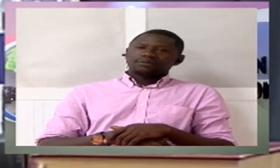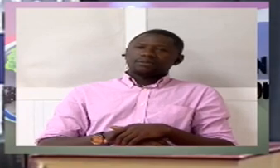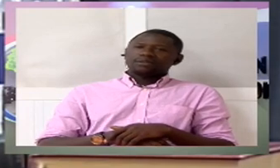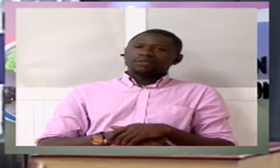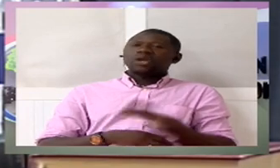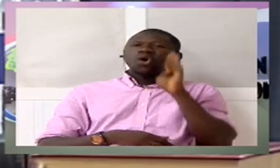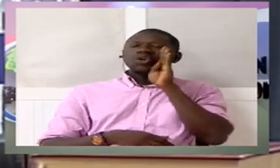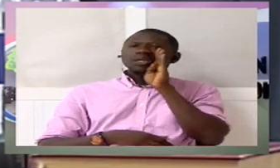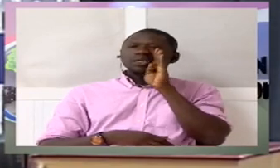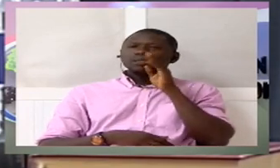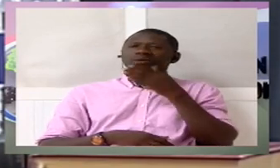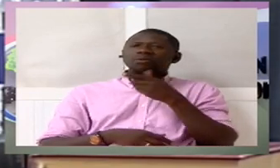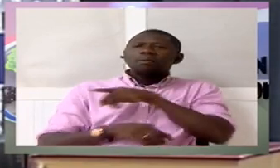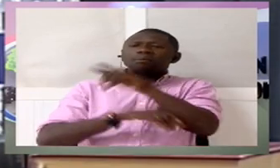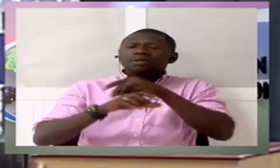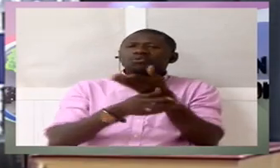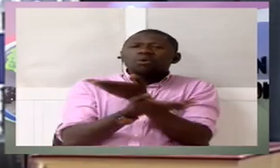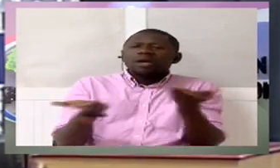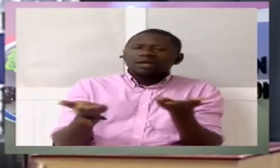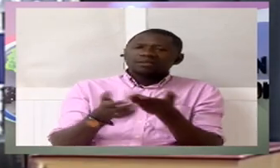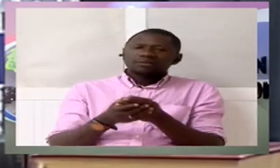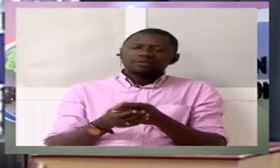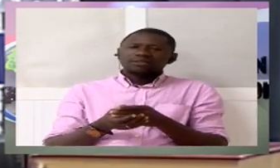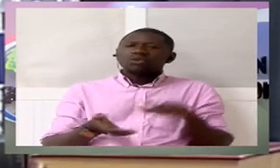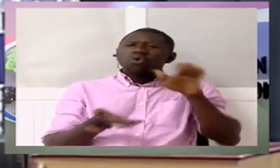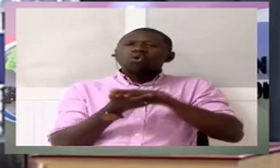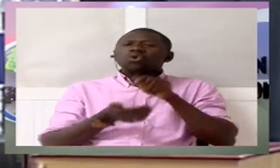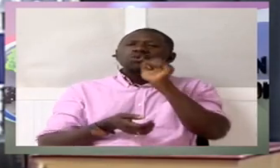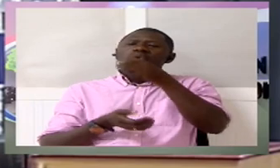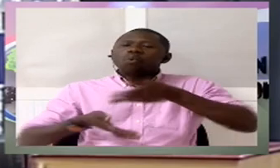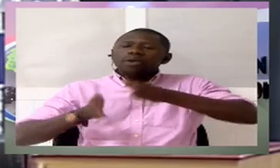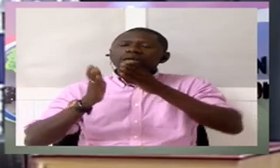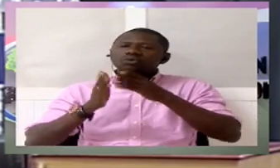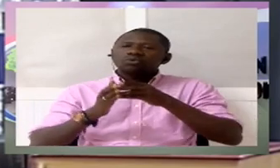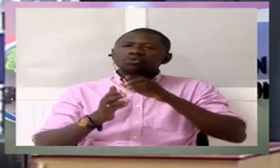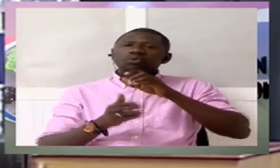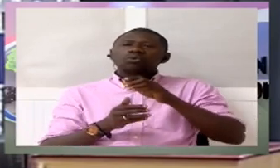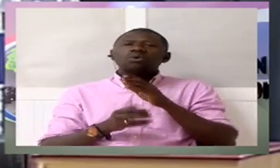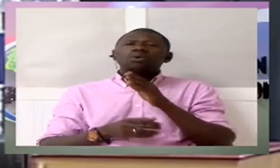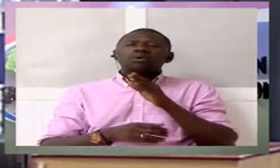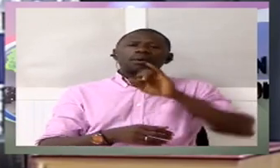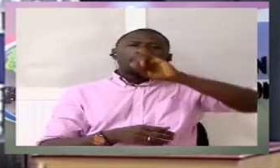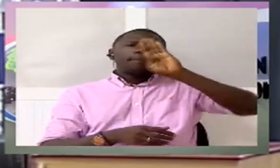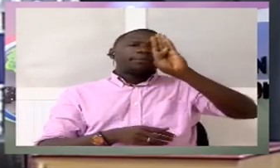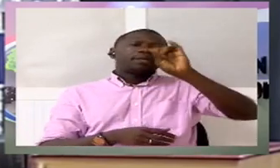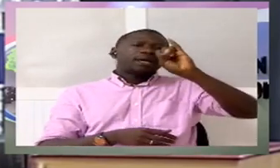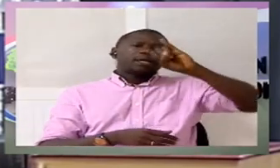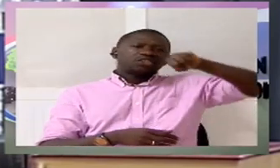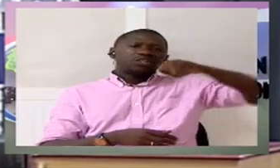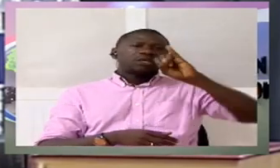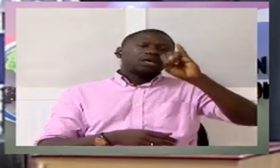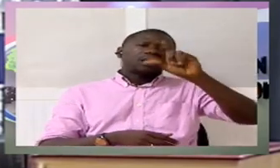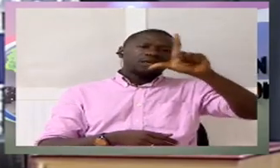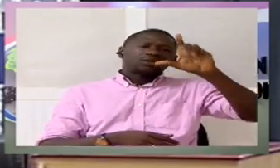mintu mafane. Abita ka ni bita bijilo mafamula. Is on your way towards Bijilo. The hotel is in Bijilo itself.